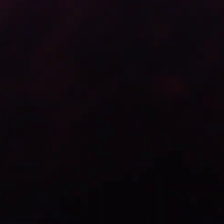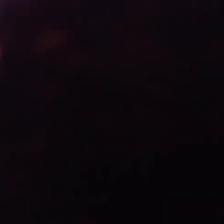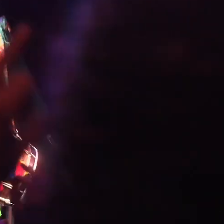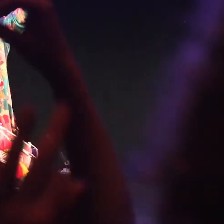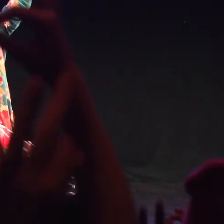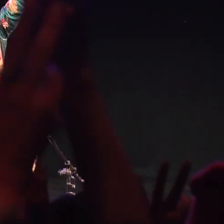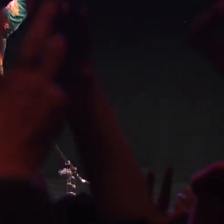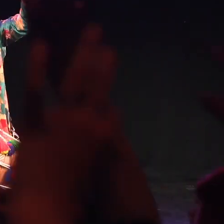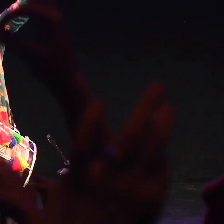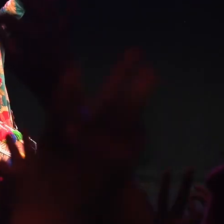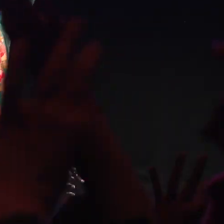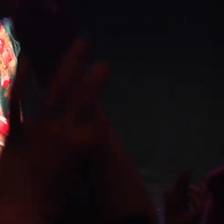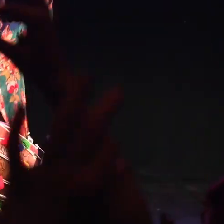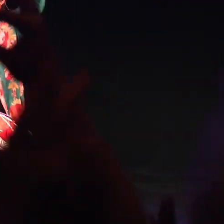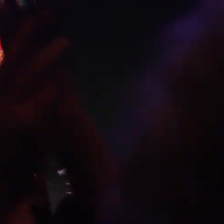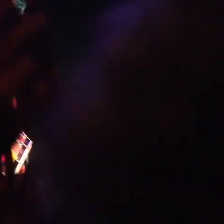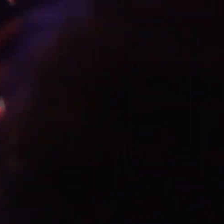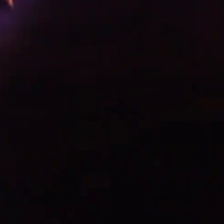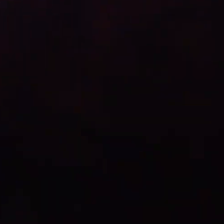want to see y'all move your hips now. Come on.